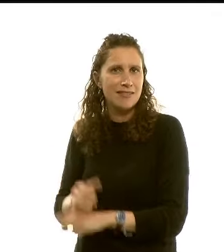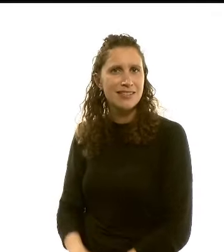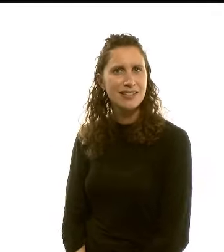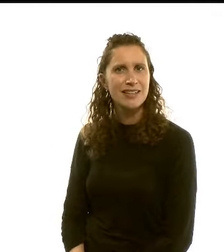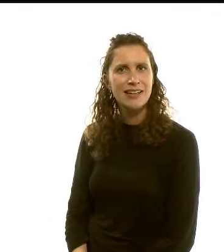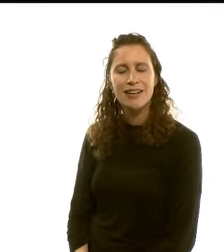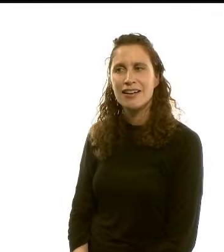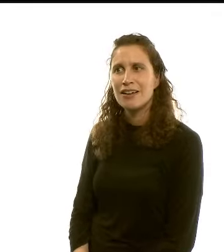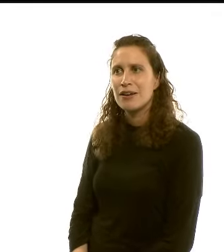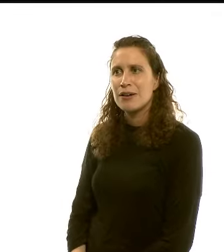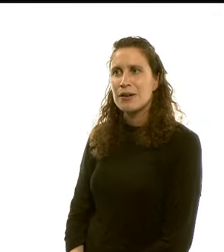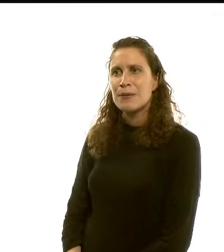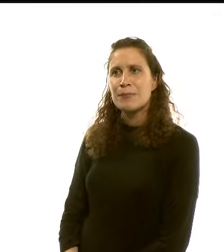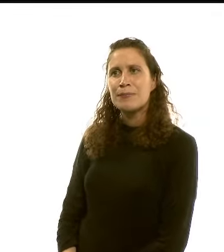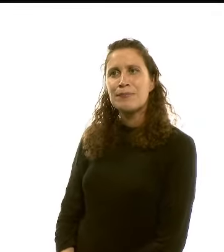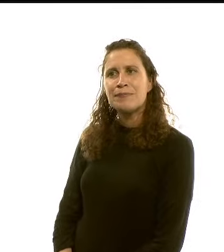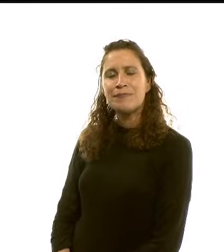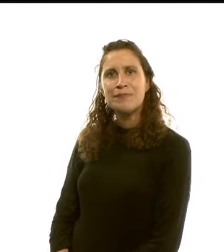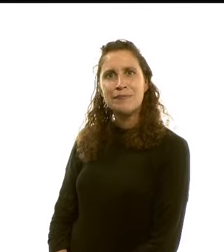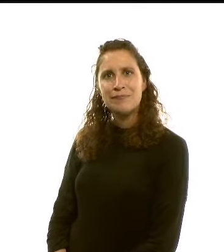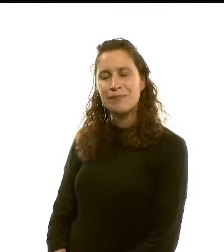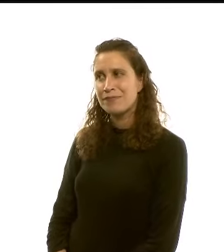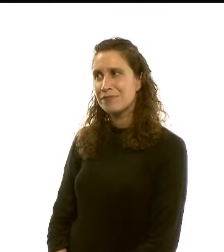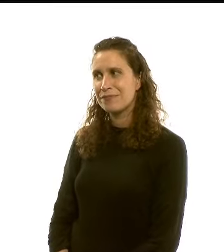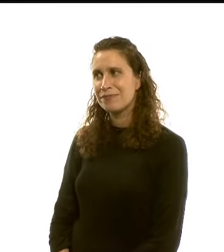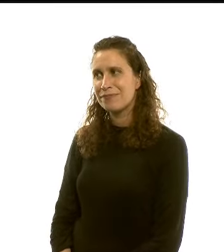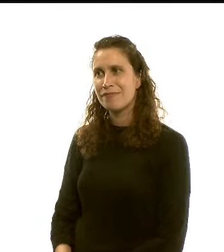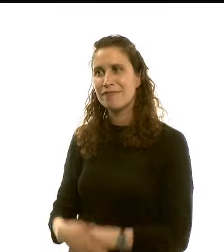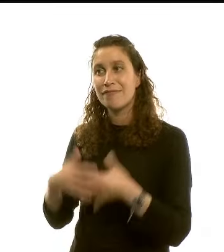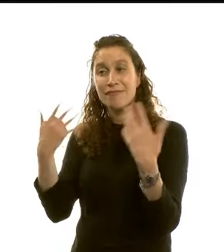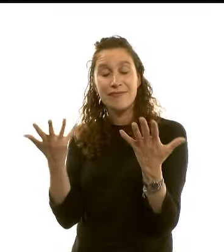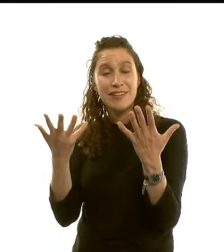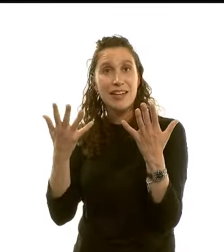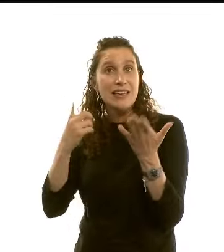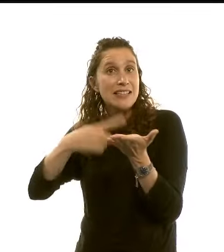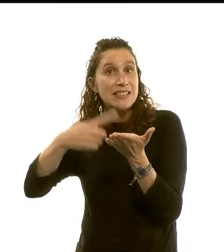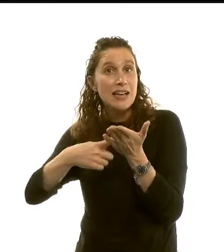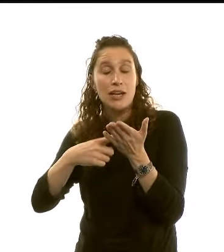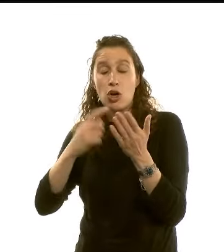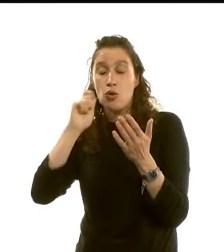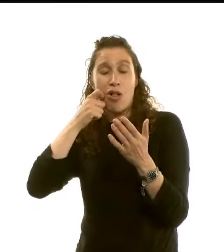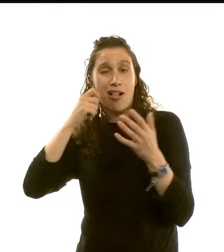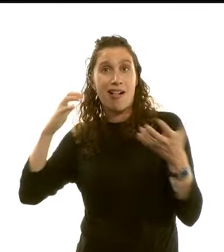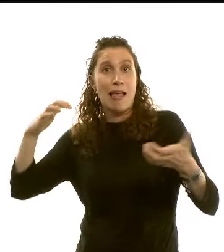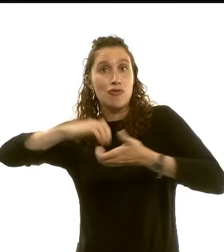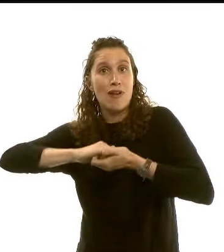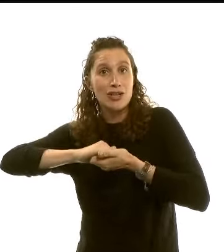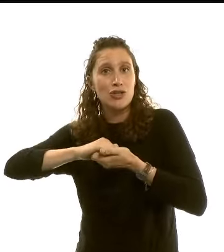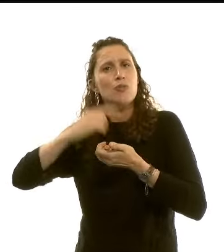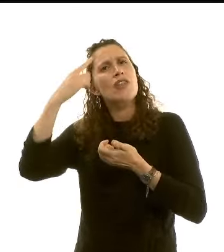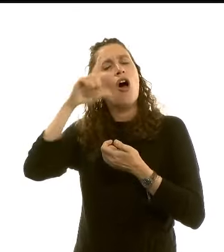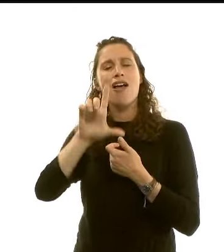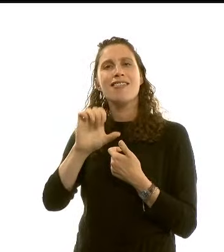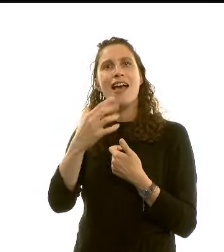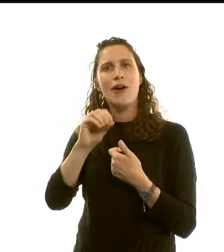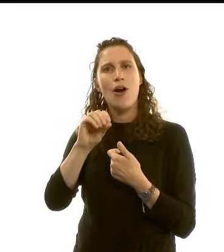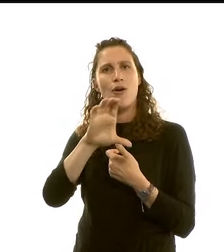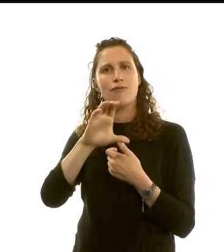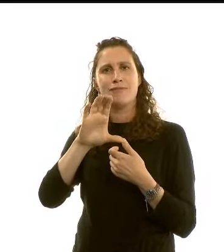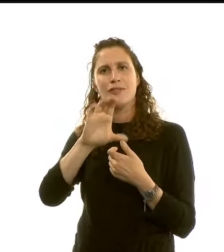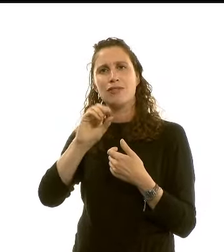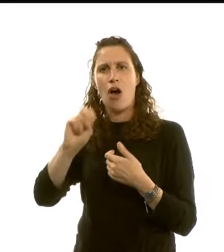players and those builds, on the subject of legendary collaborations, we decided that LegoCon was the perfect place to take